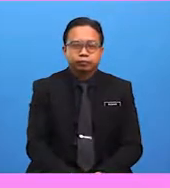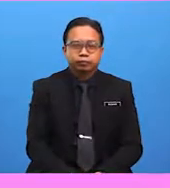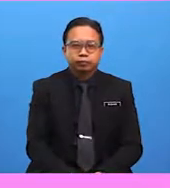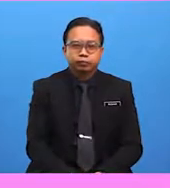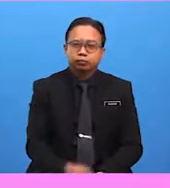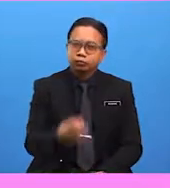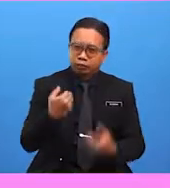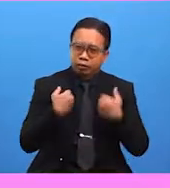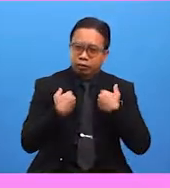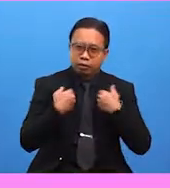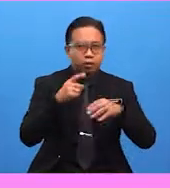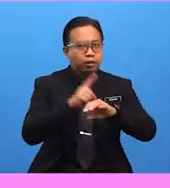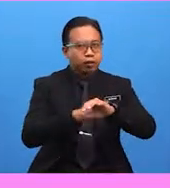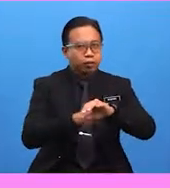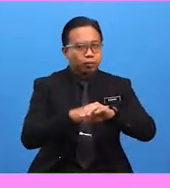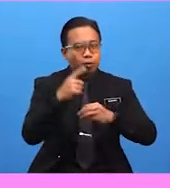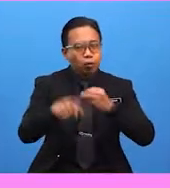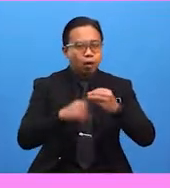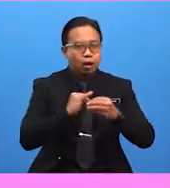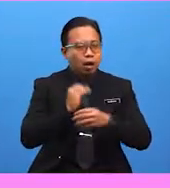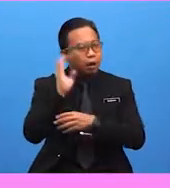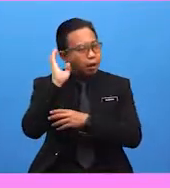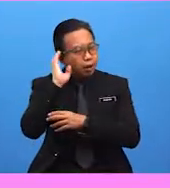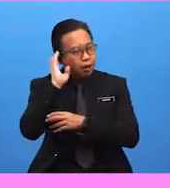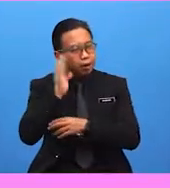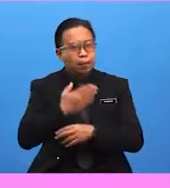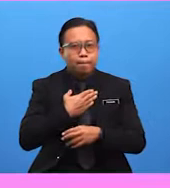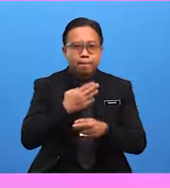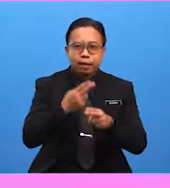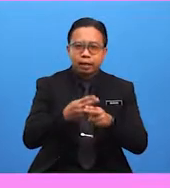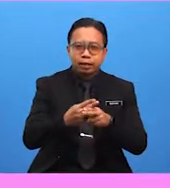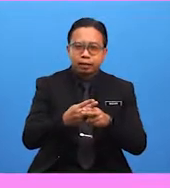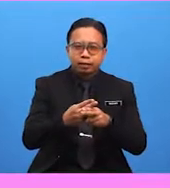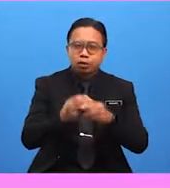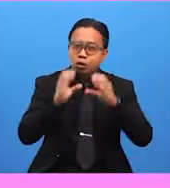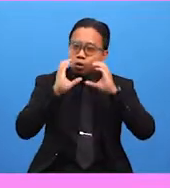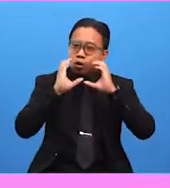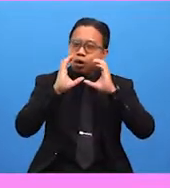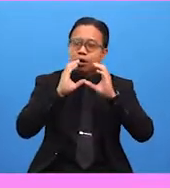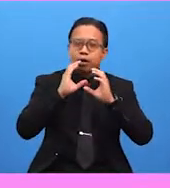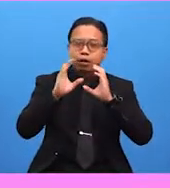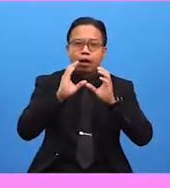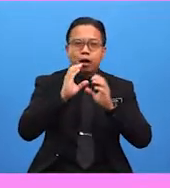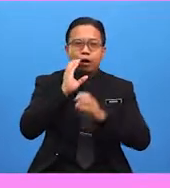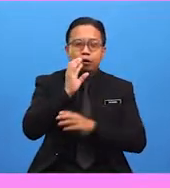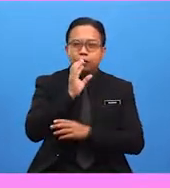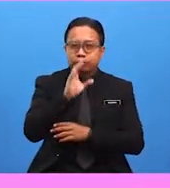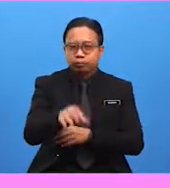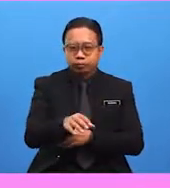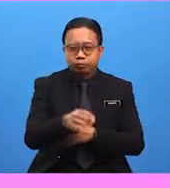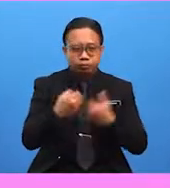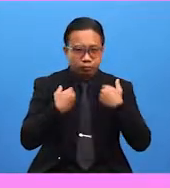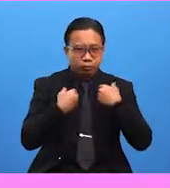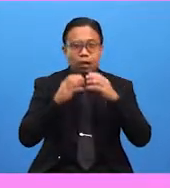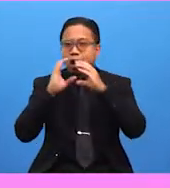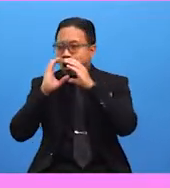a few times when I heard my name get yelled in the grocery store, and it